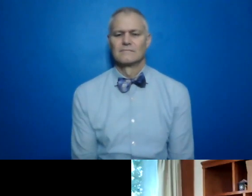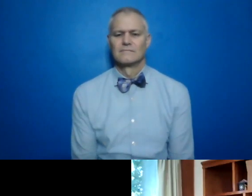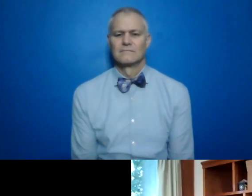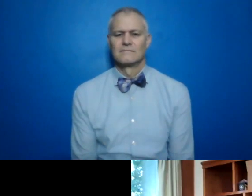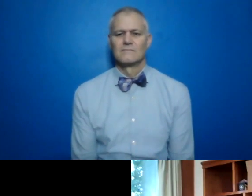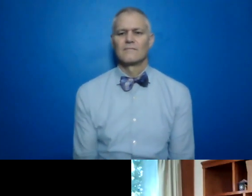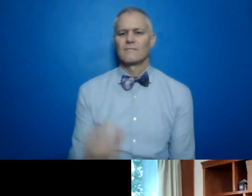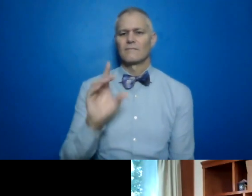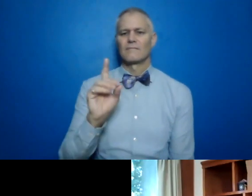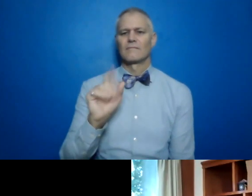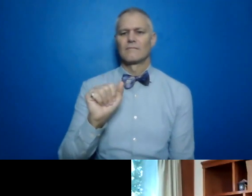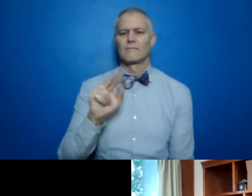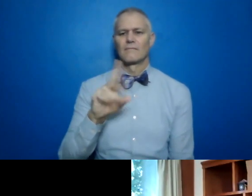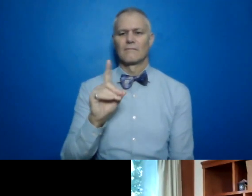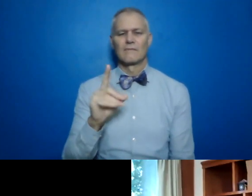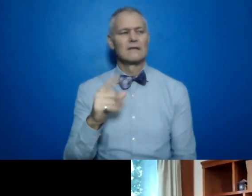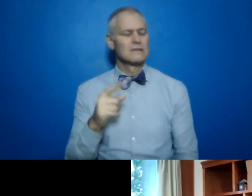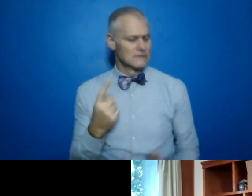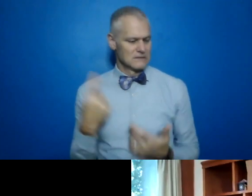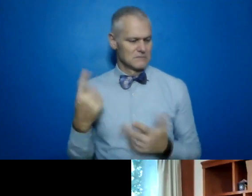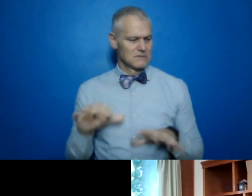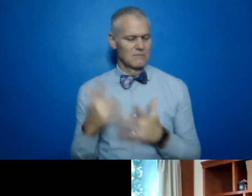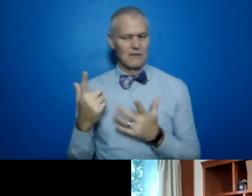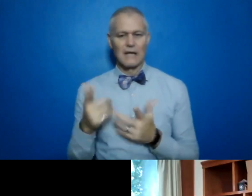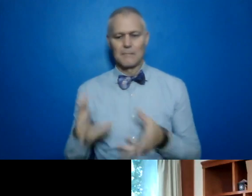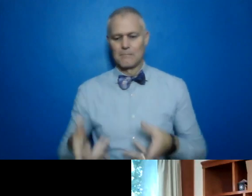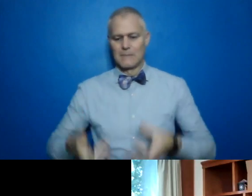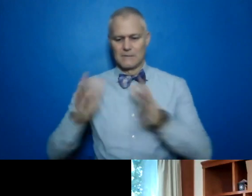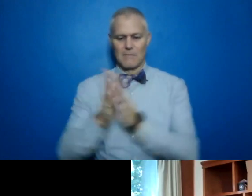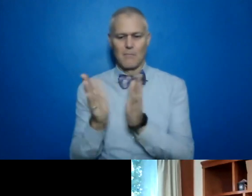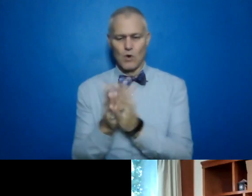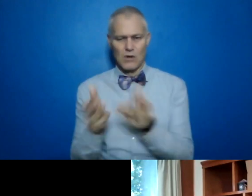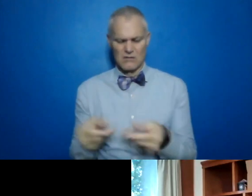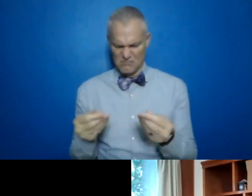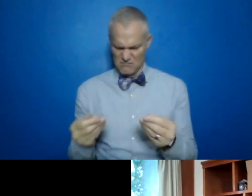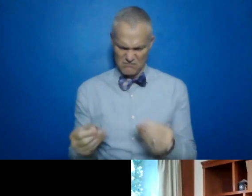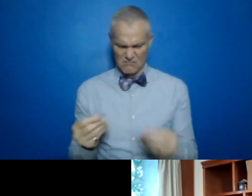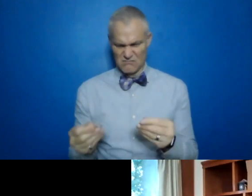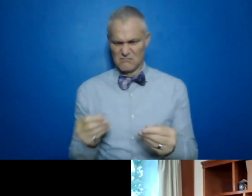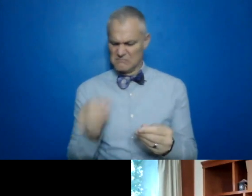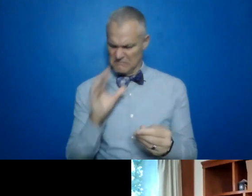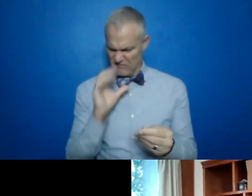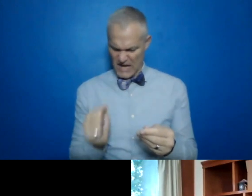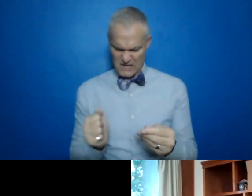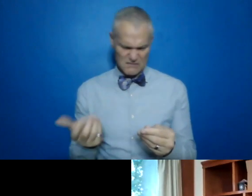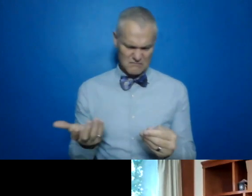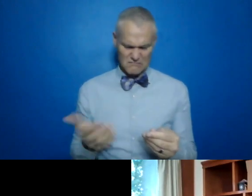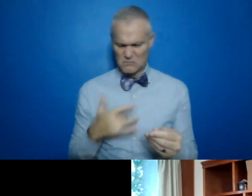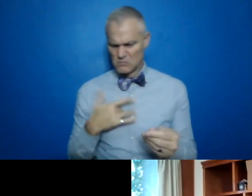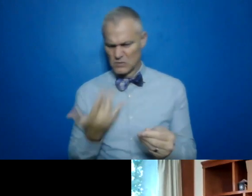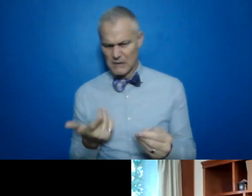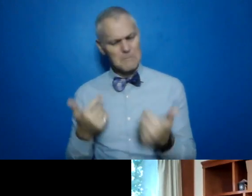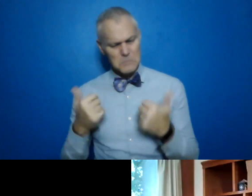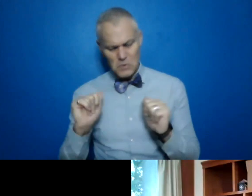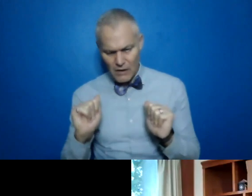Somebody does something like pick up a book and say, this seems fascinating. I'm going to try it.